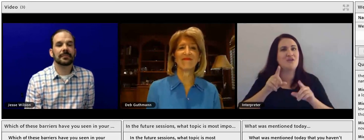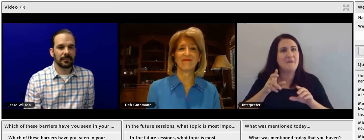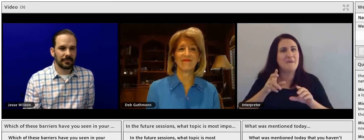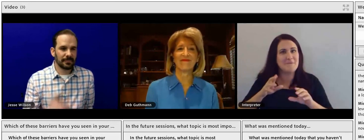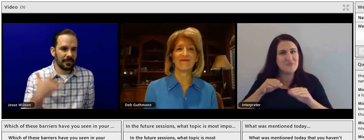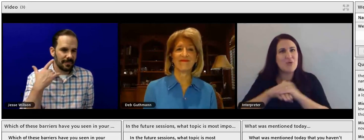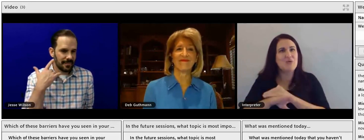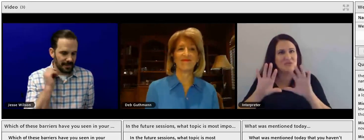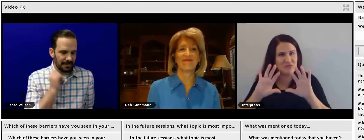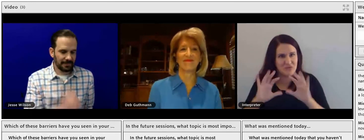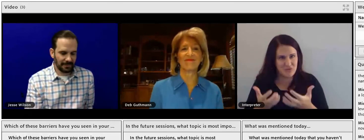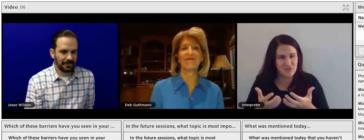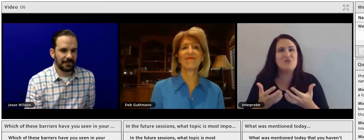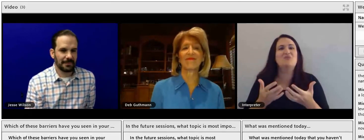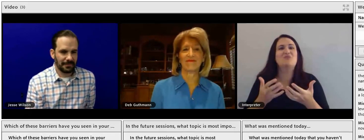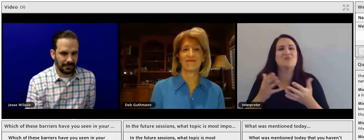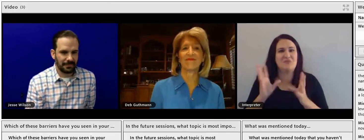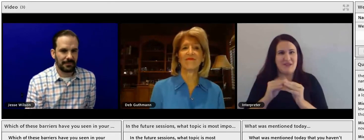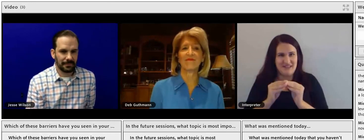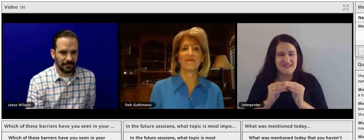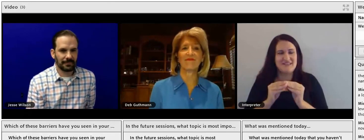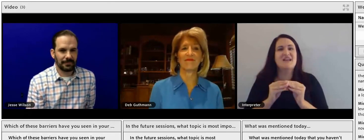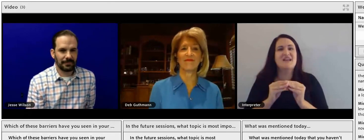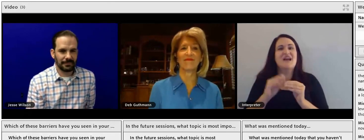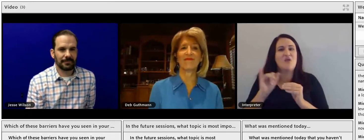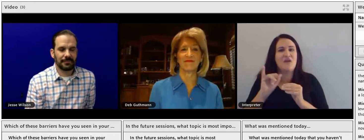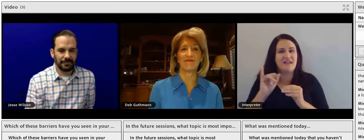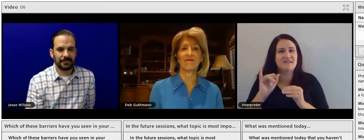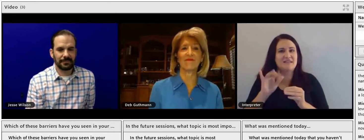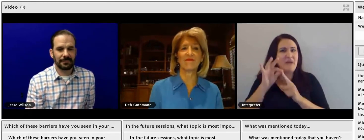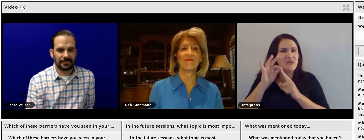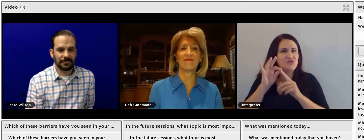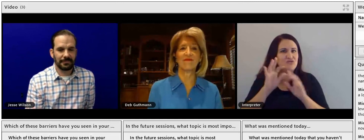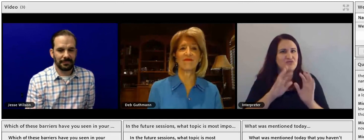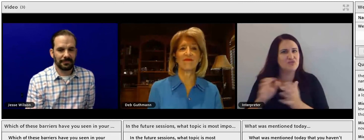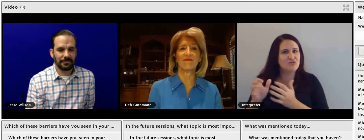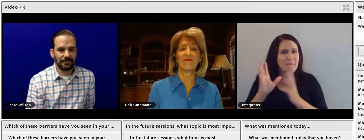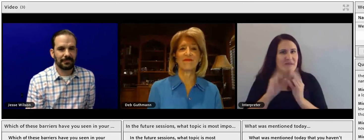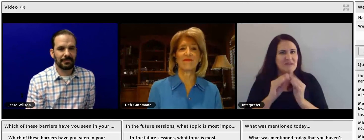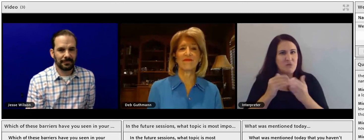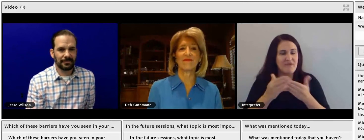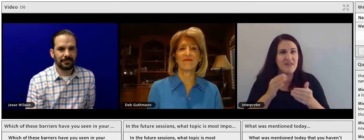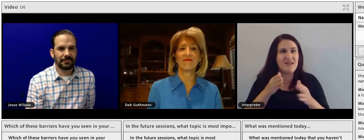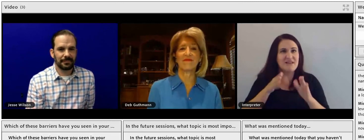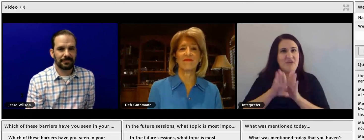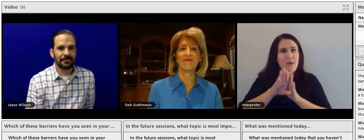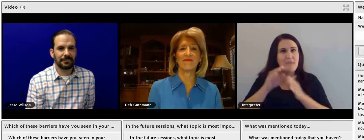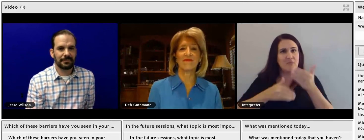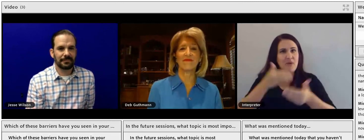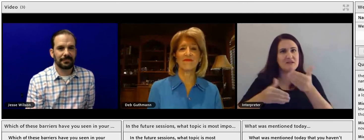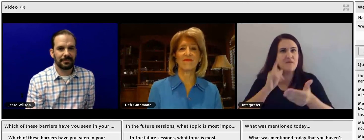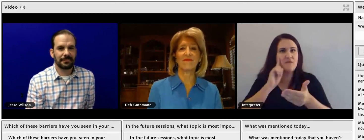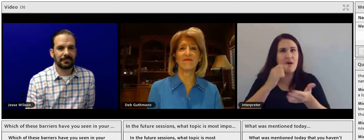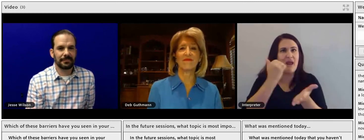and go to special needs committees like they have in California and develop a process of helping